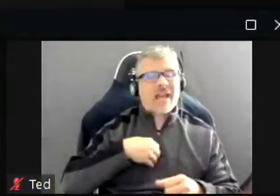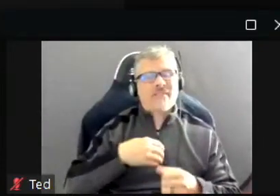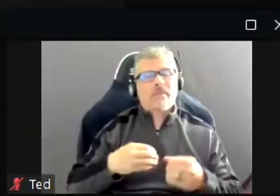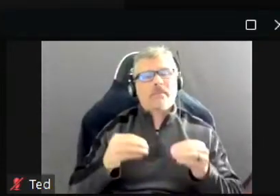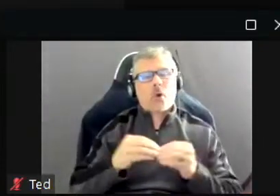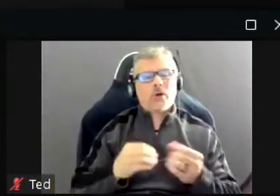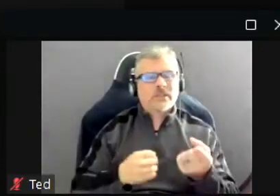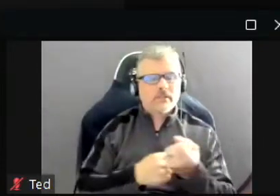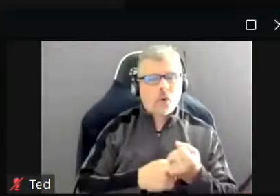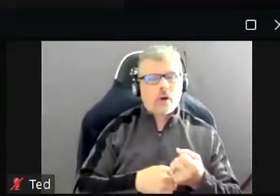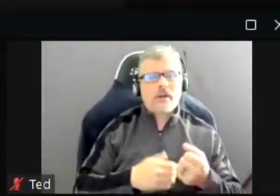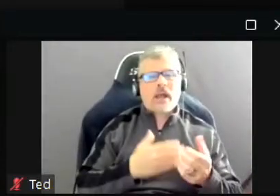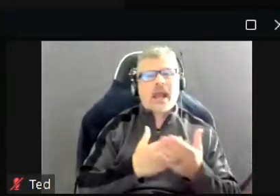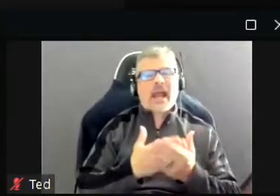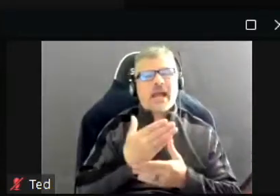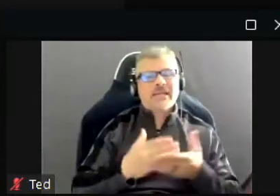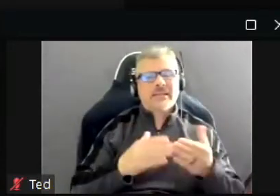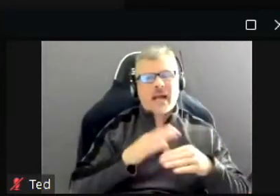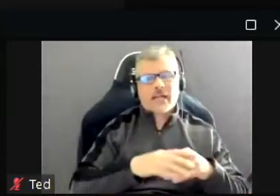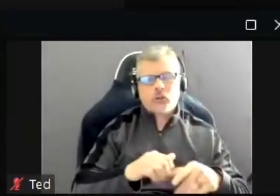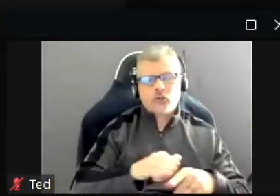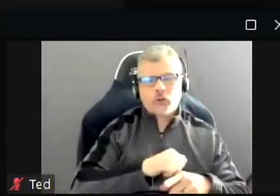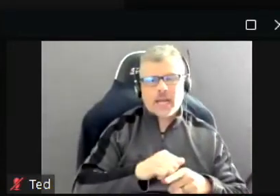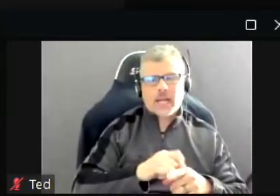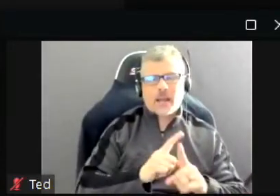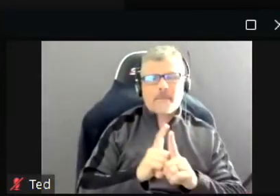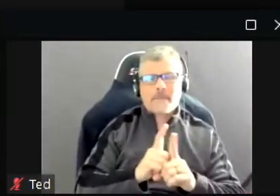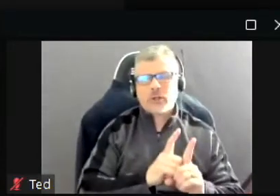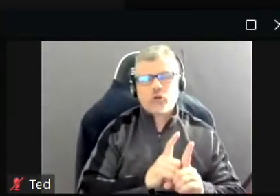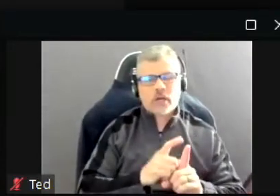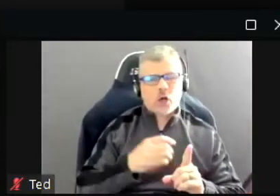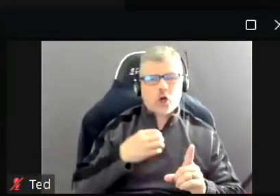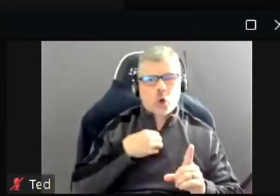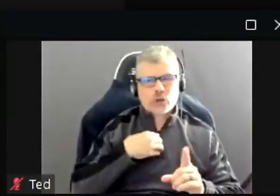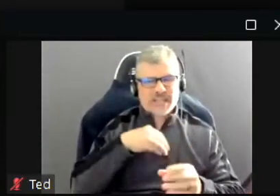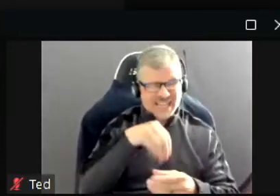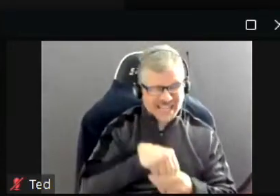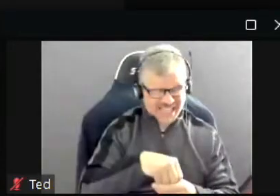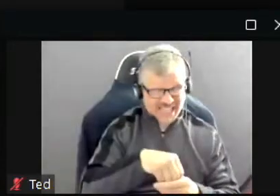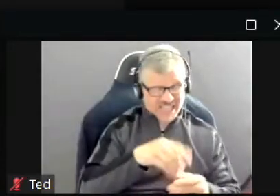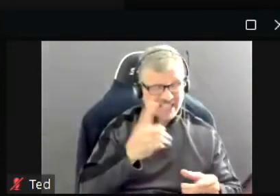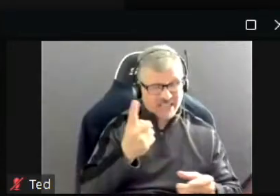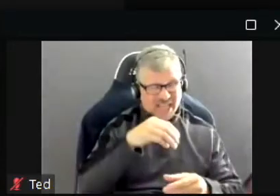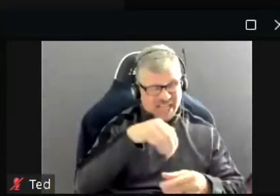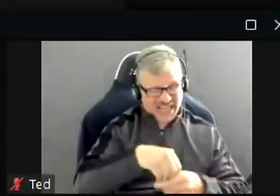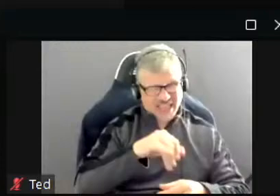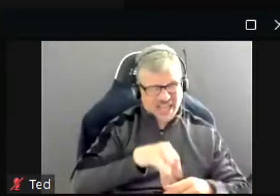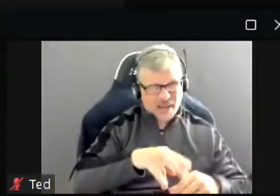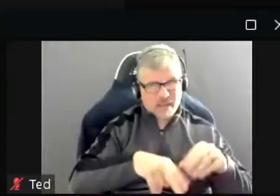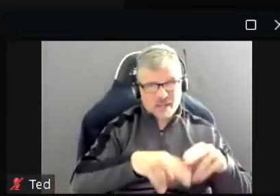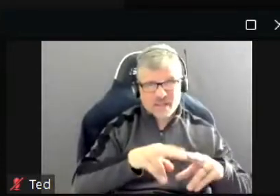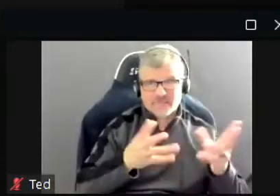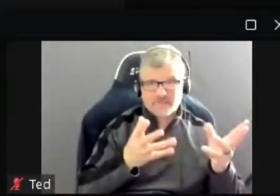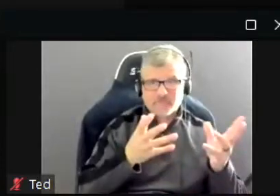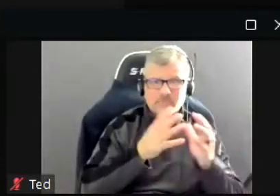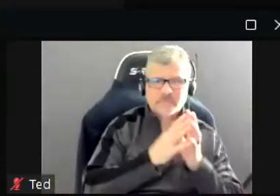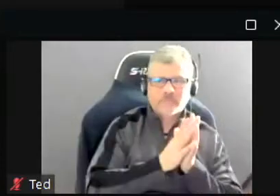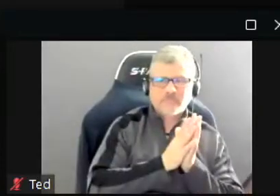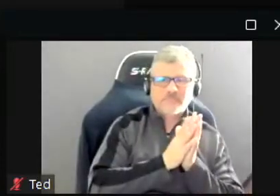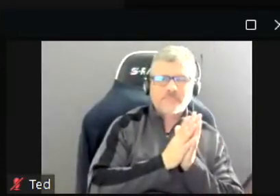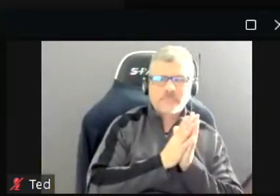hands-on training, coaching, mentoring in the building that we're having right now.